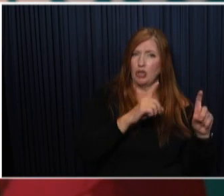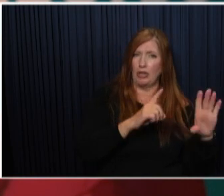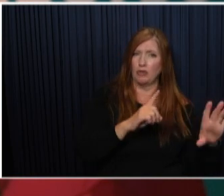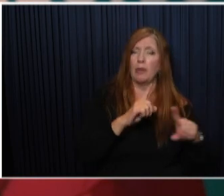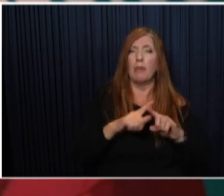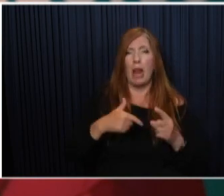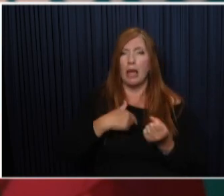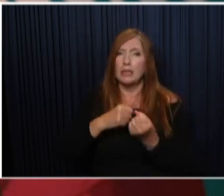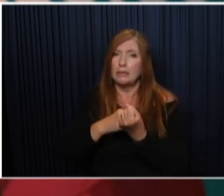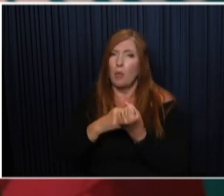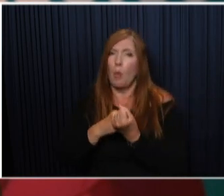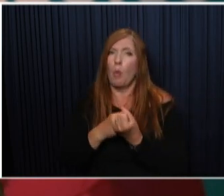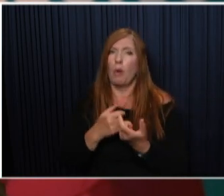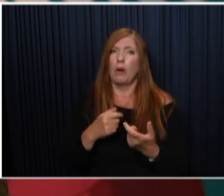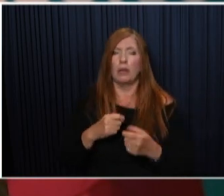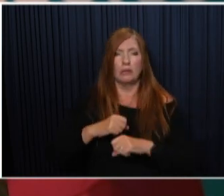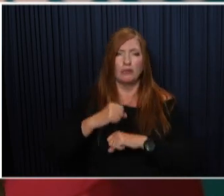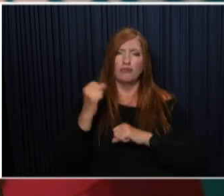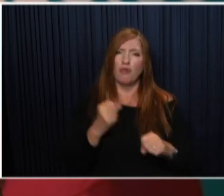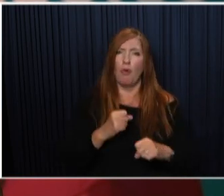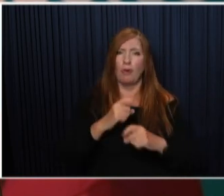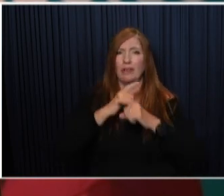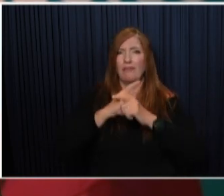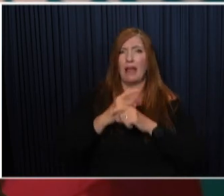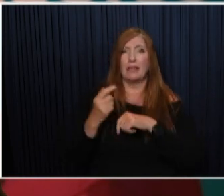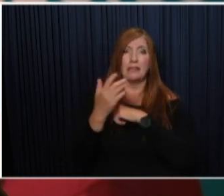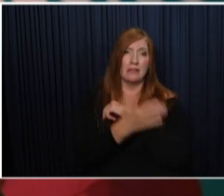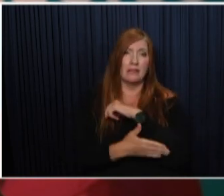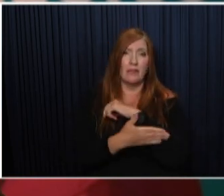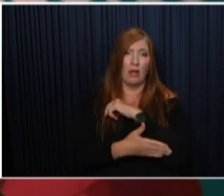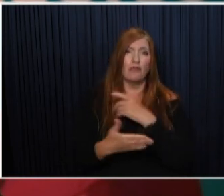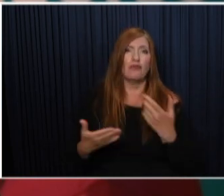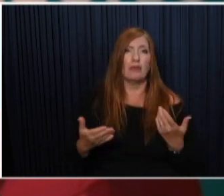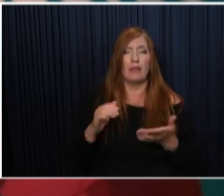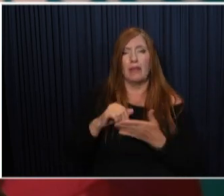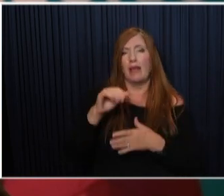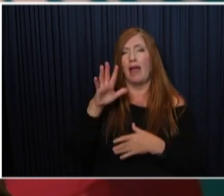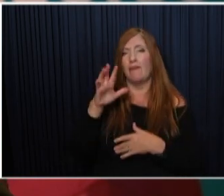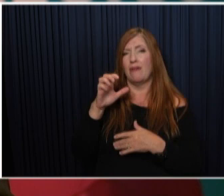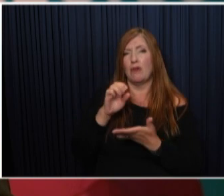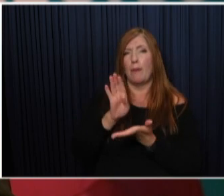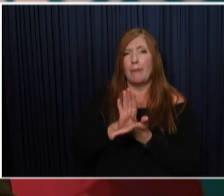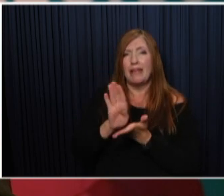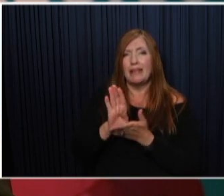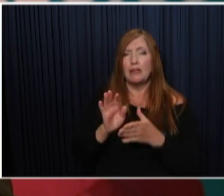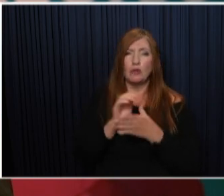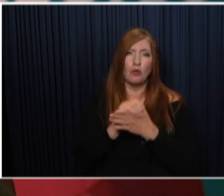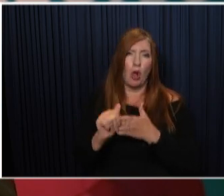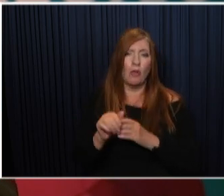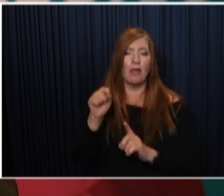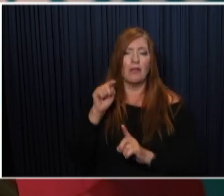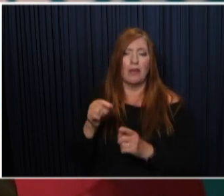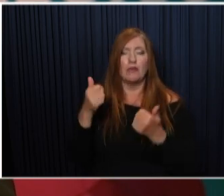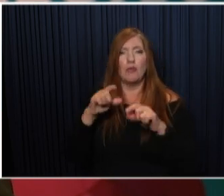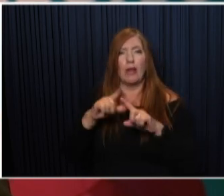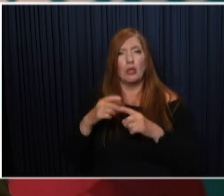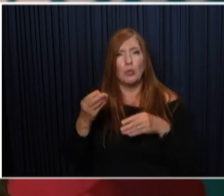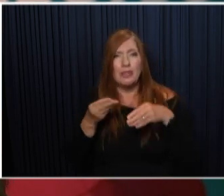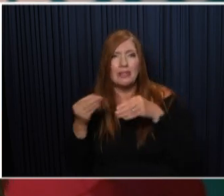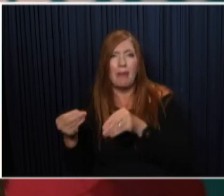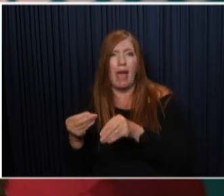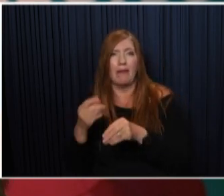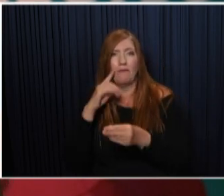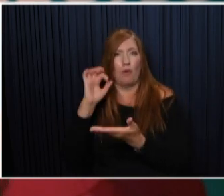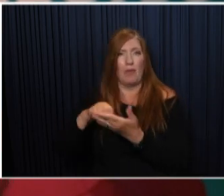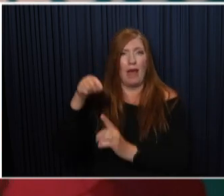a solid defense of the country. That $500 billion that they are trying to spend on that should